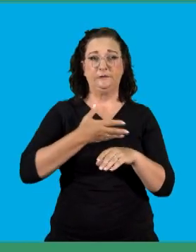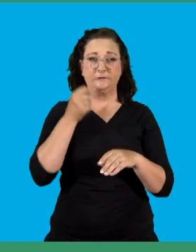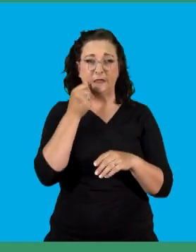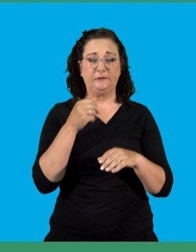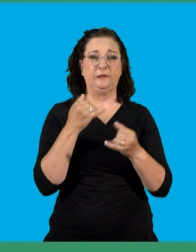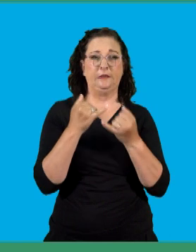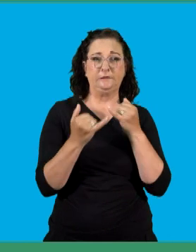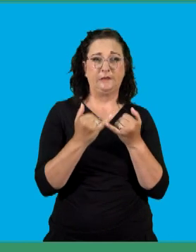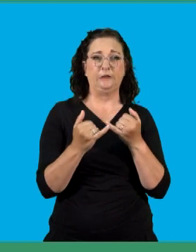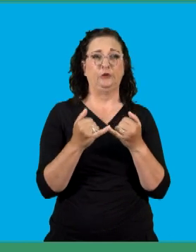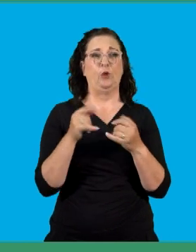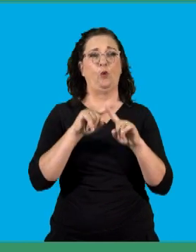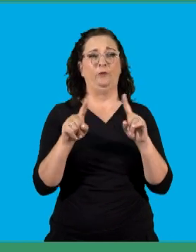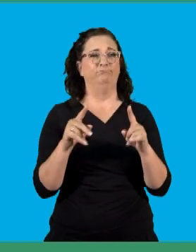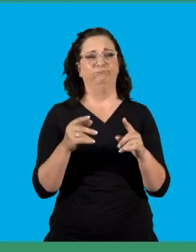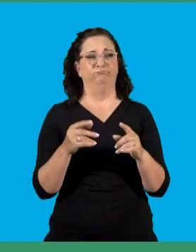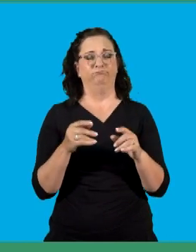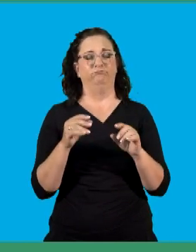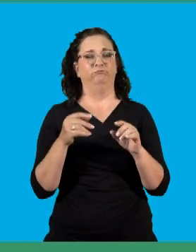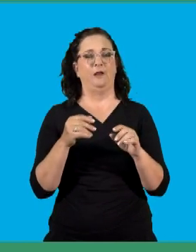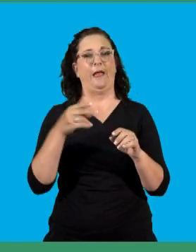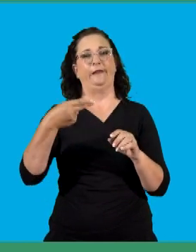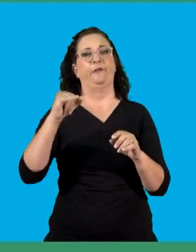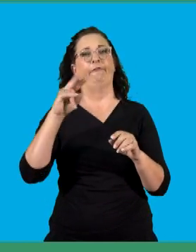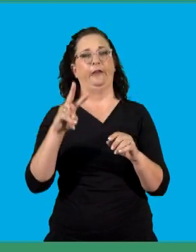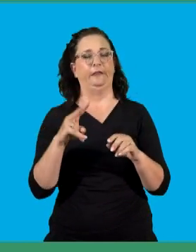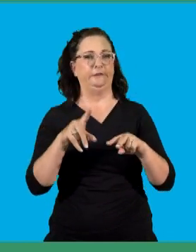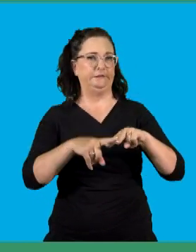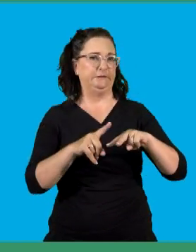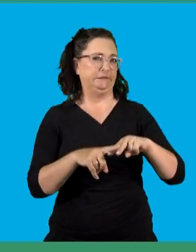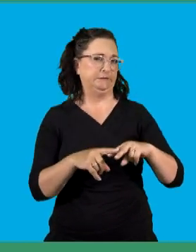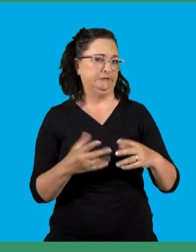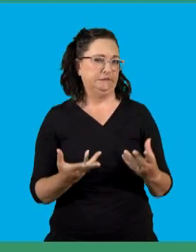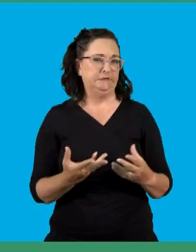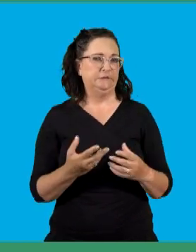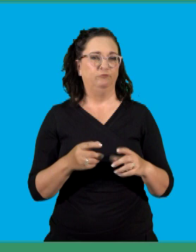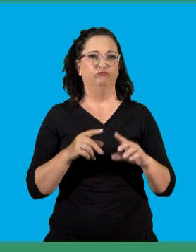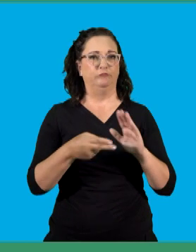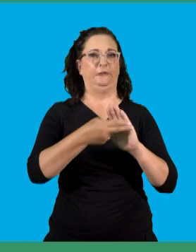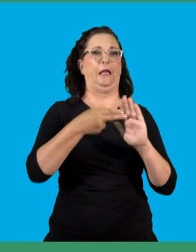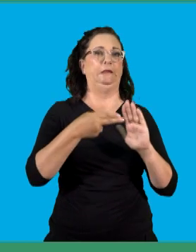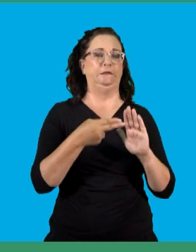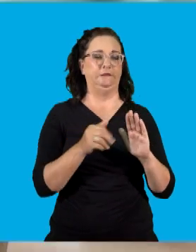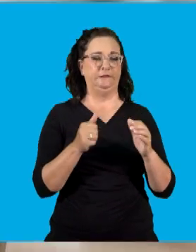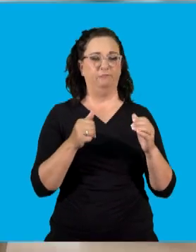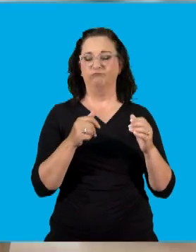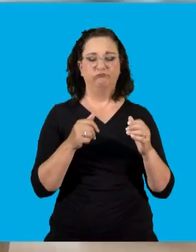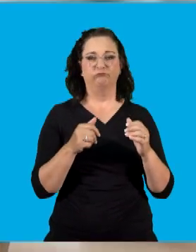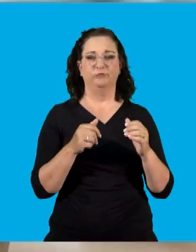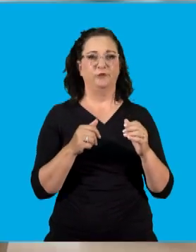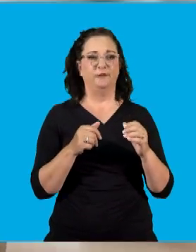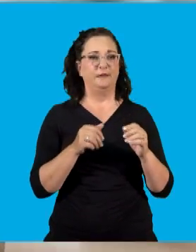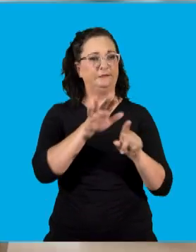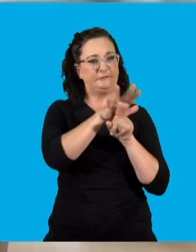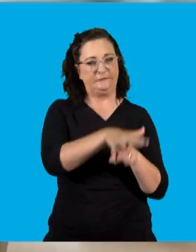orientation, disabilities, or HIV status. So inclusivity, in simple terms, it simply means that